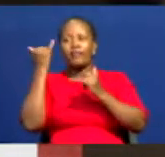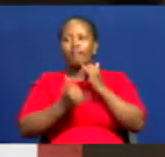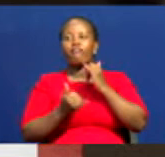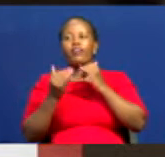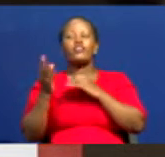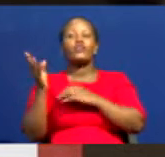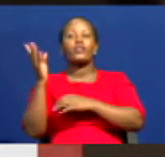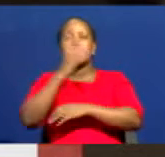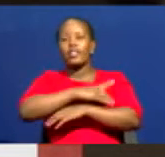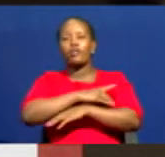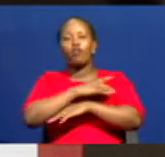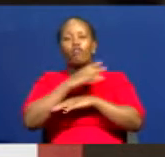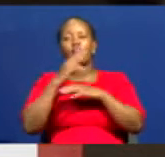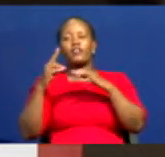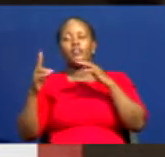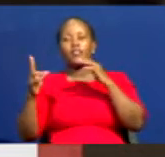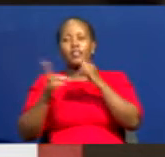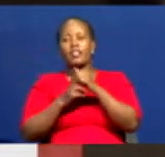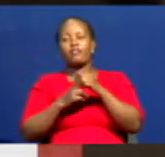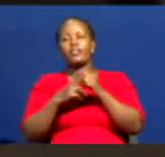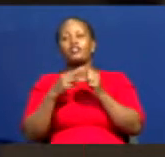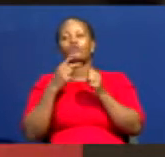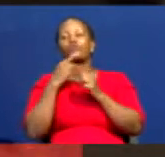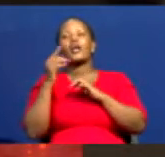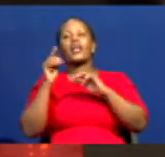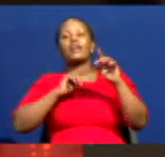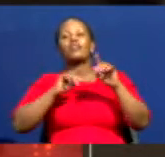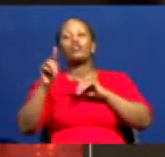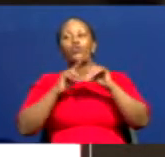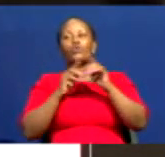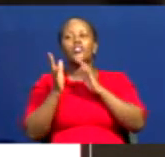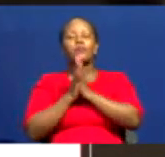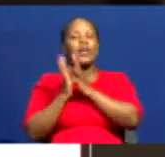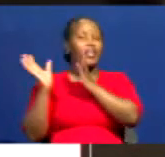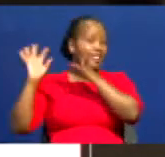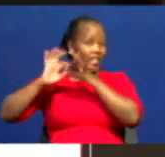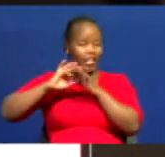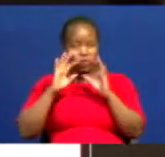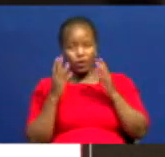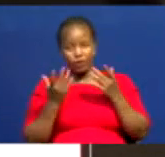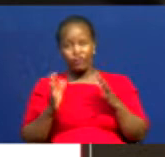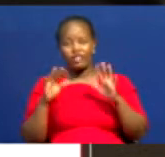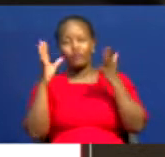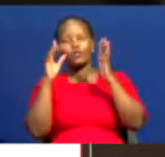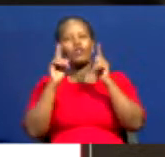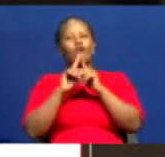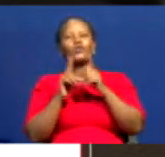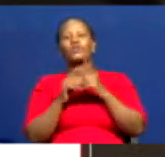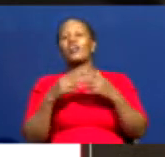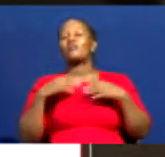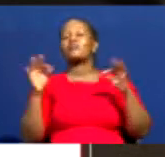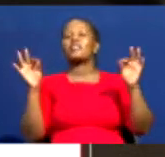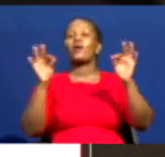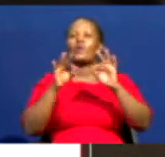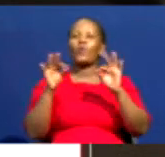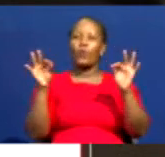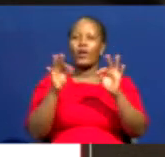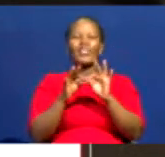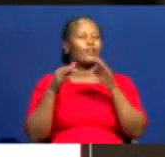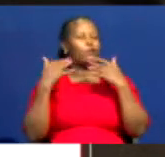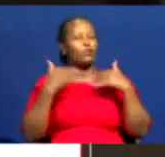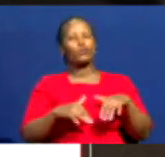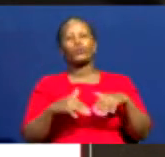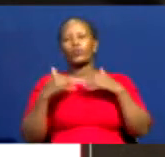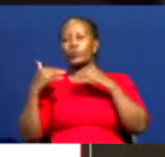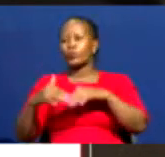7th Turkana Tourism and Cultural Festival, and it has been a wonderful 3 days as Turkana